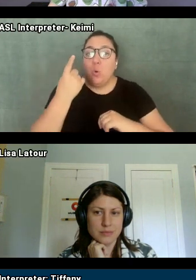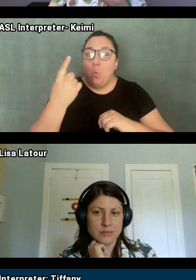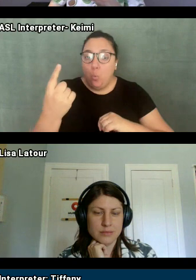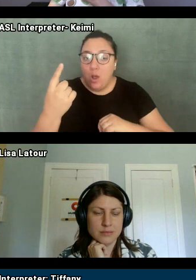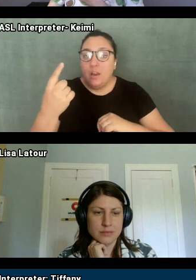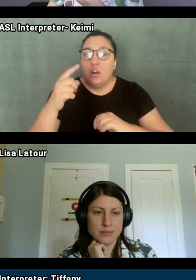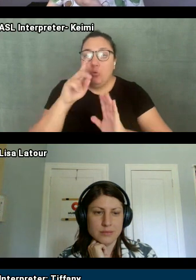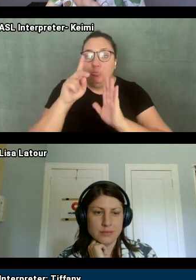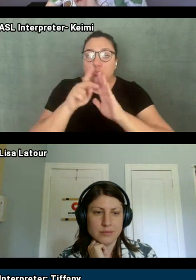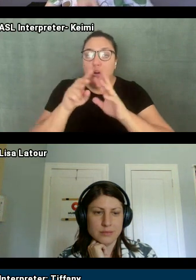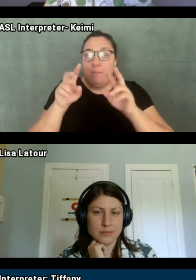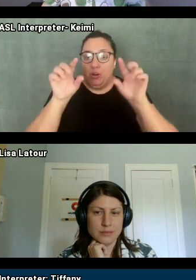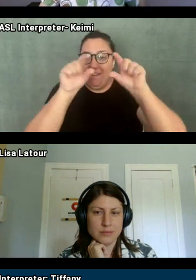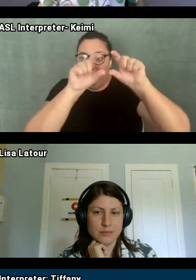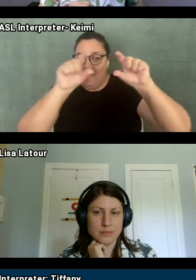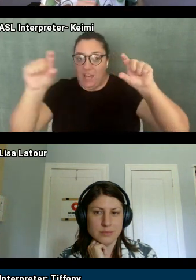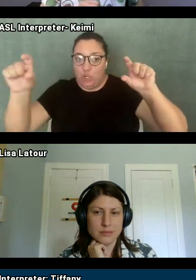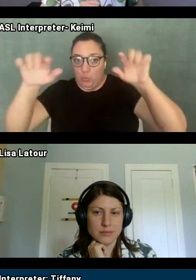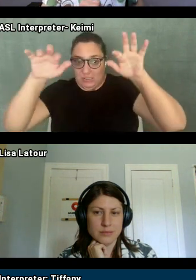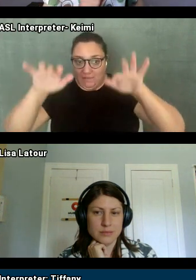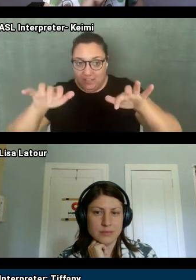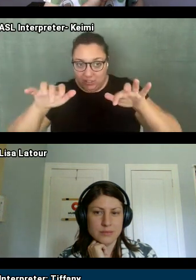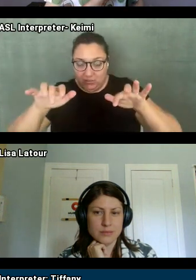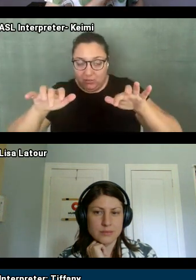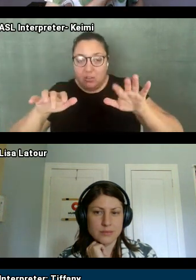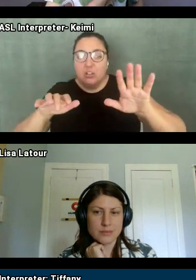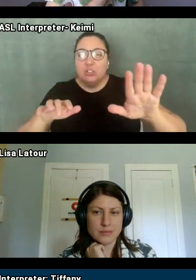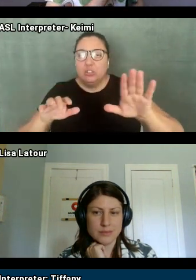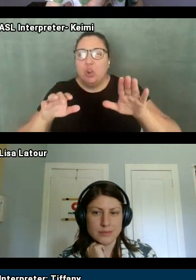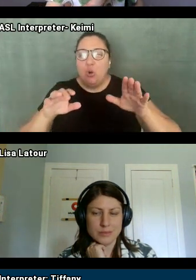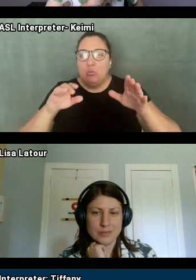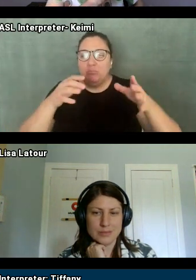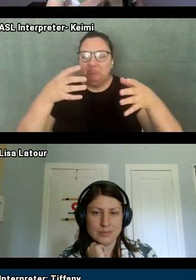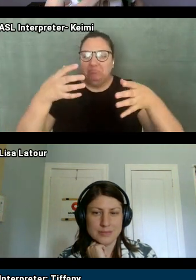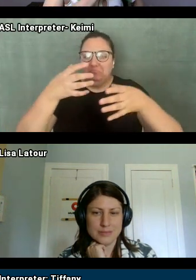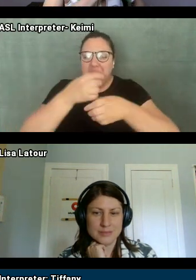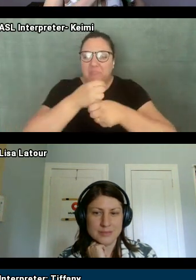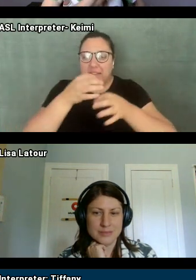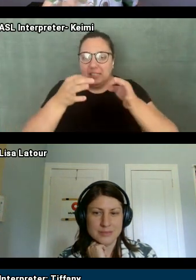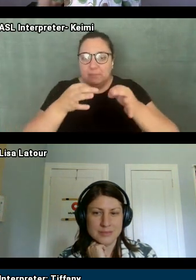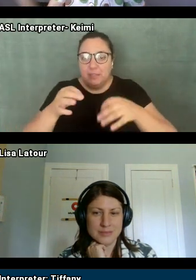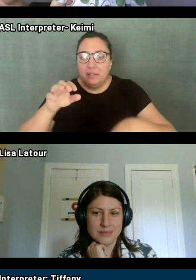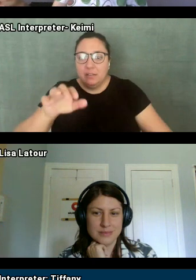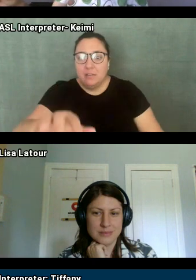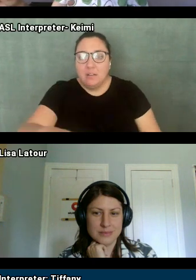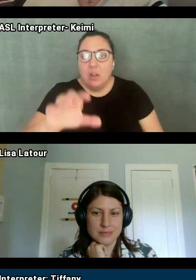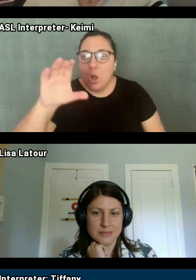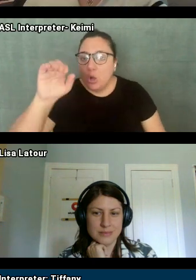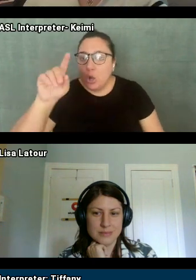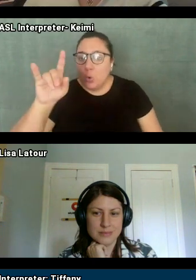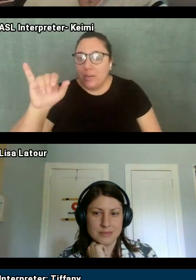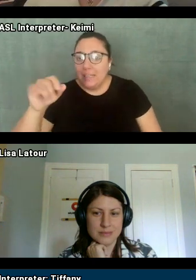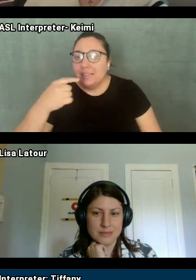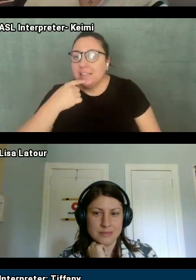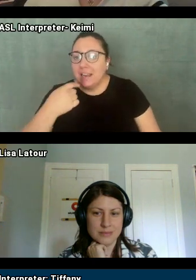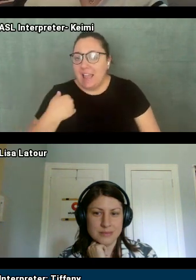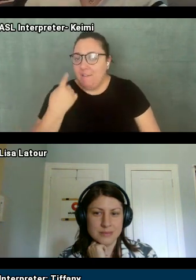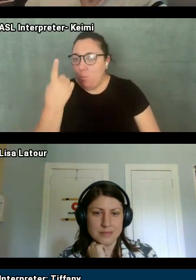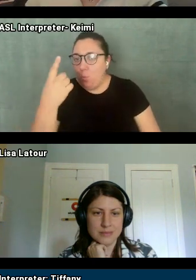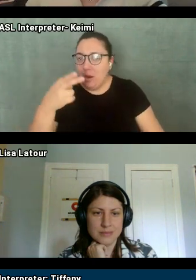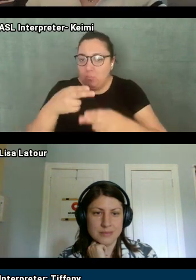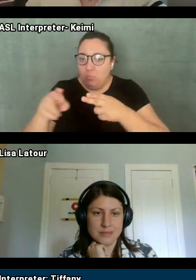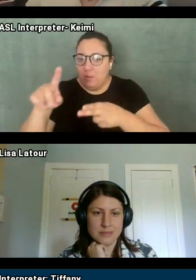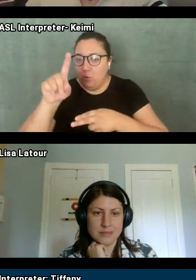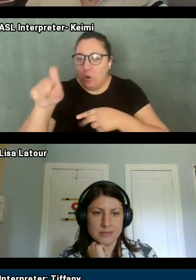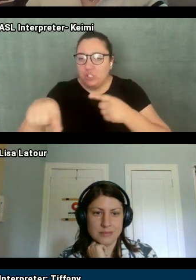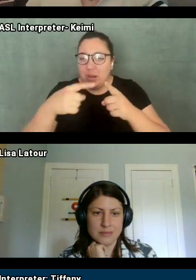So to put this into regular language here, yes? All right, I'm just going to cut it. We do have one quick question just about terminology. Oh,